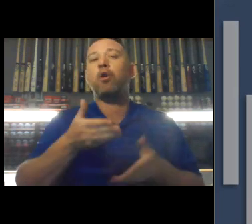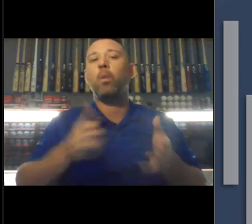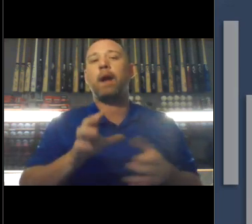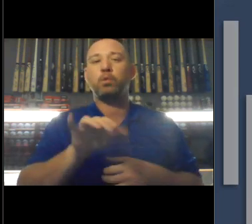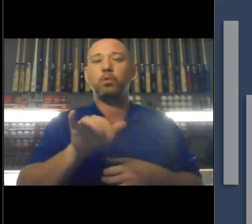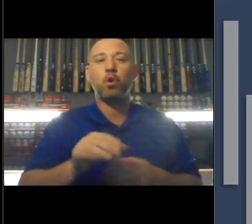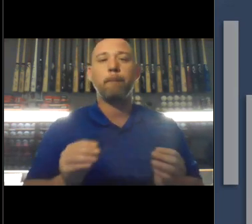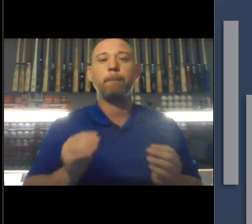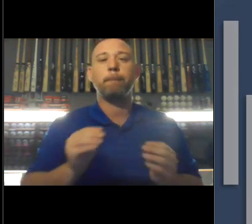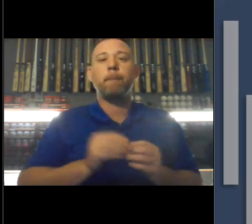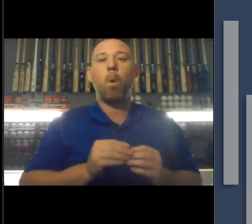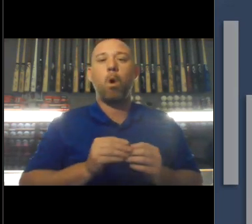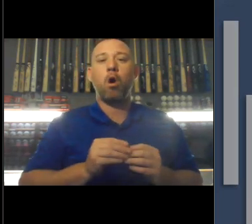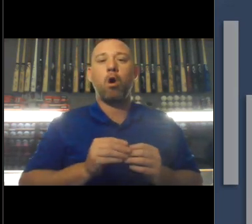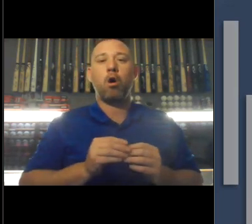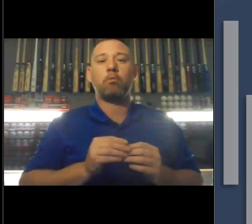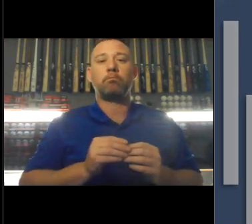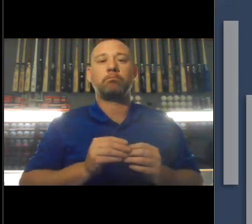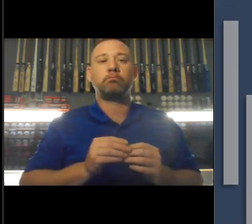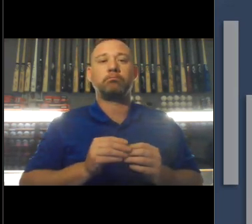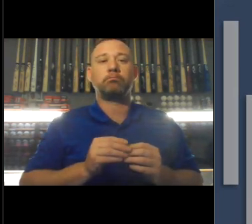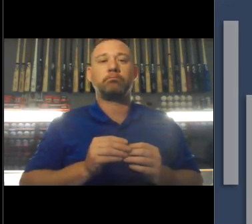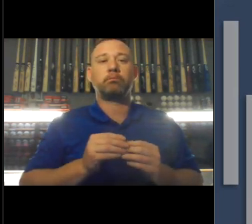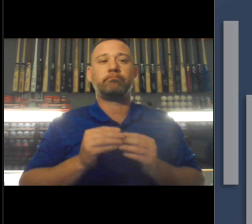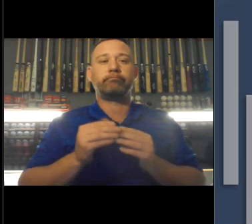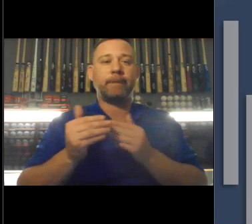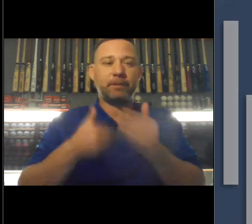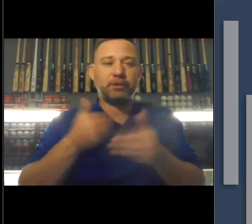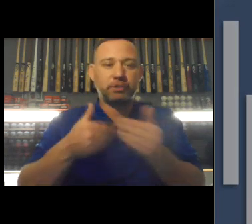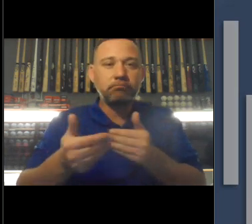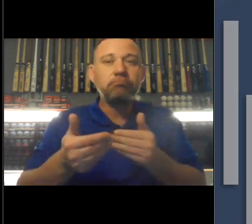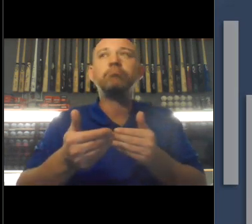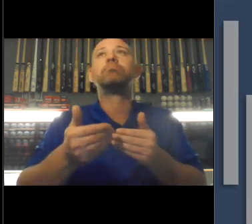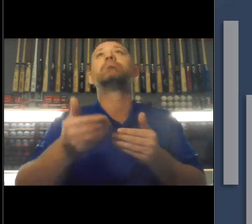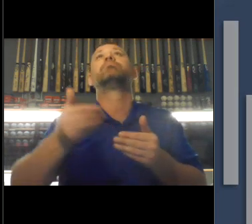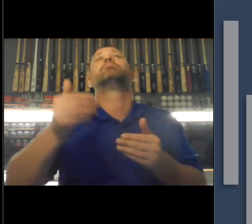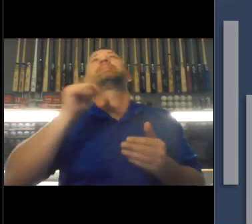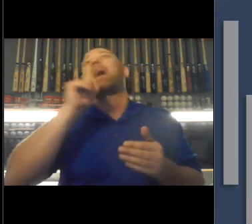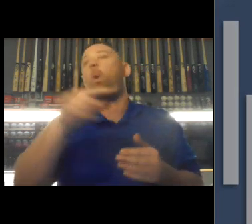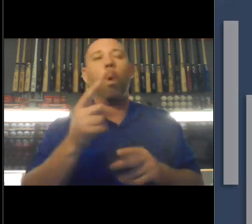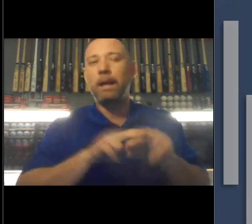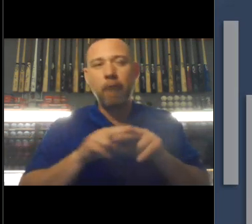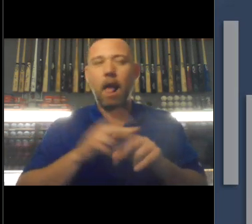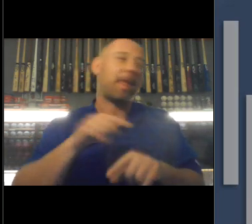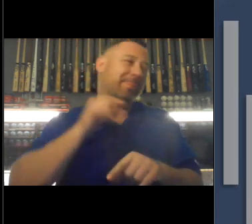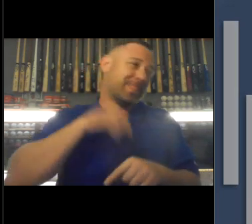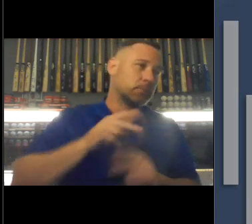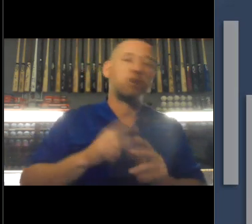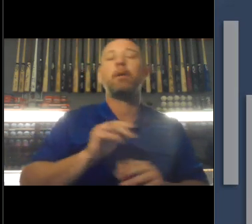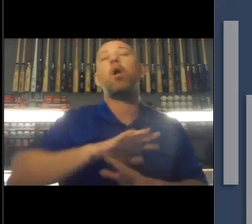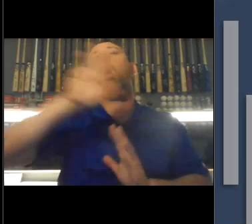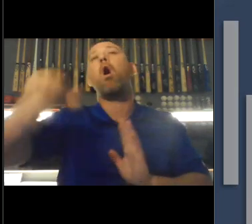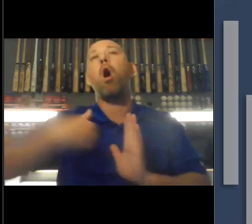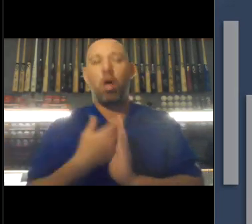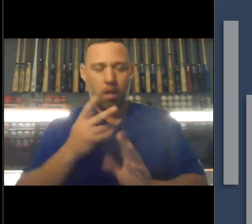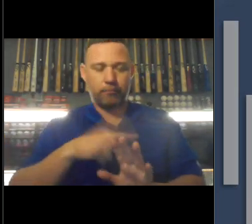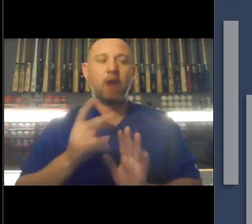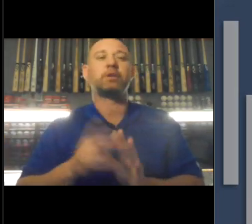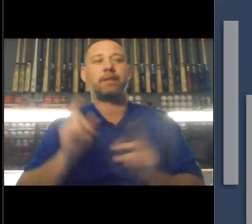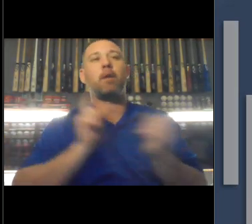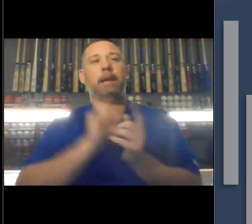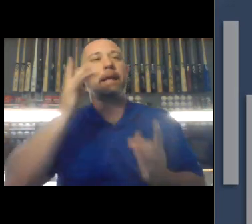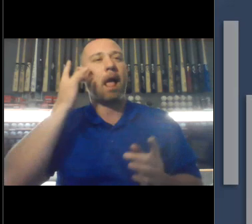more efficiently? Not just this project, not just rail projects, but all the projects that are meeting both California and federal